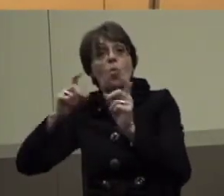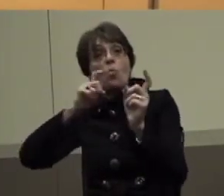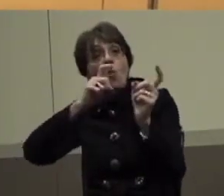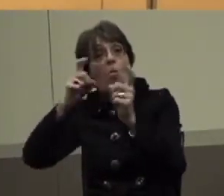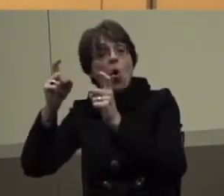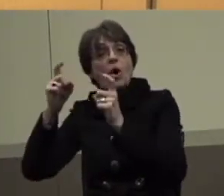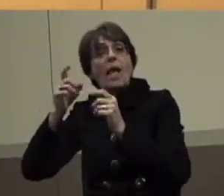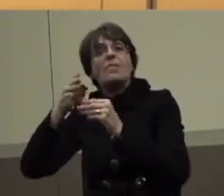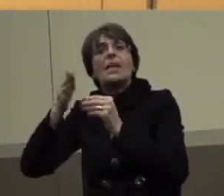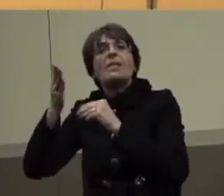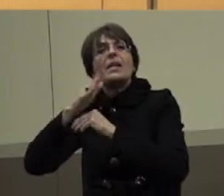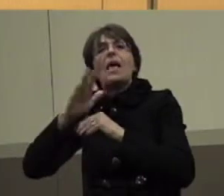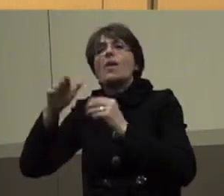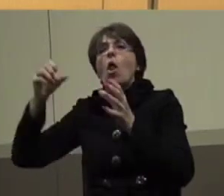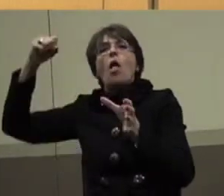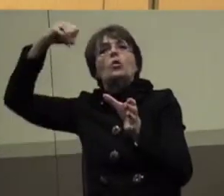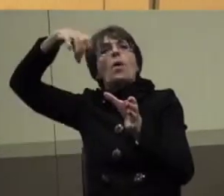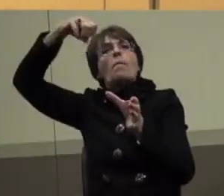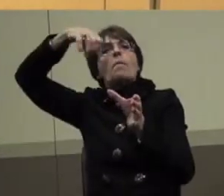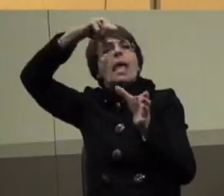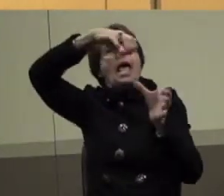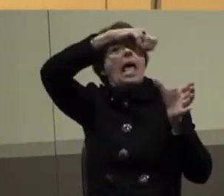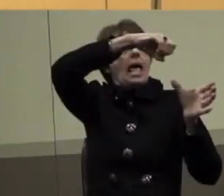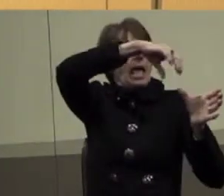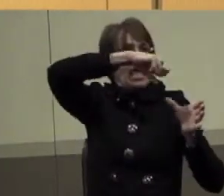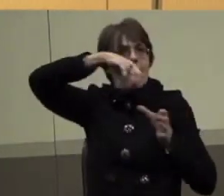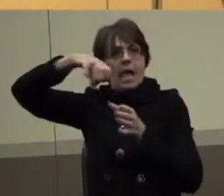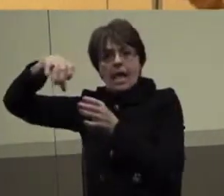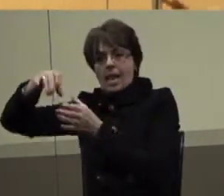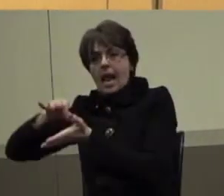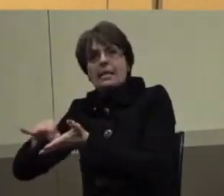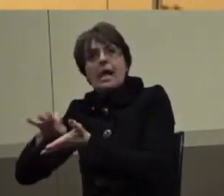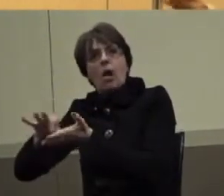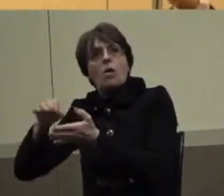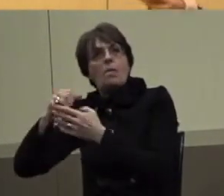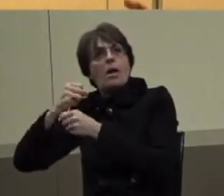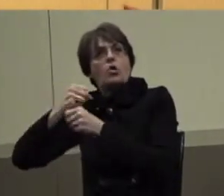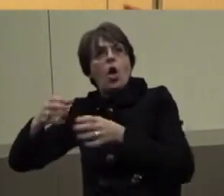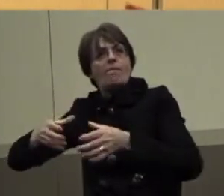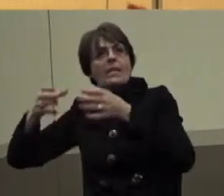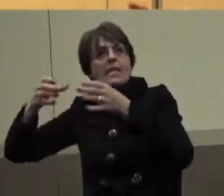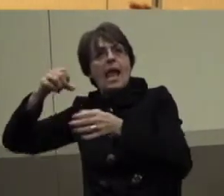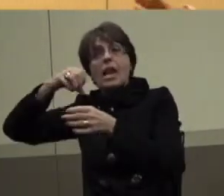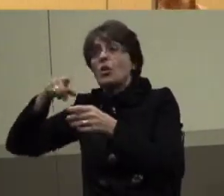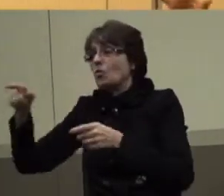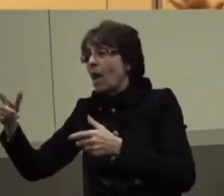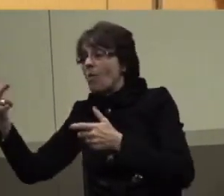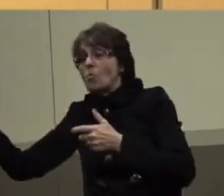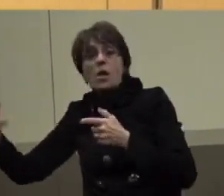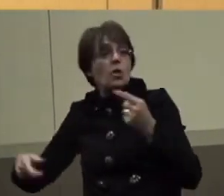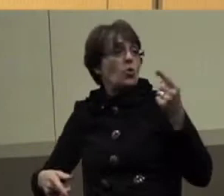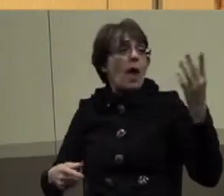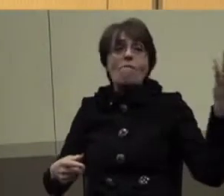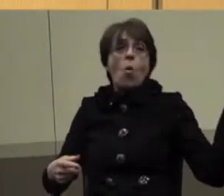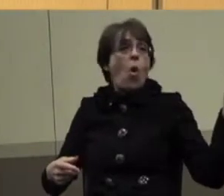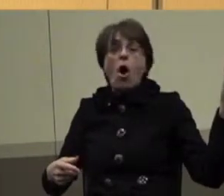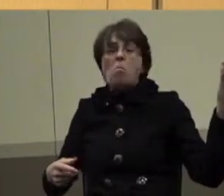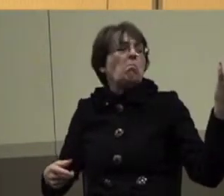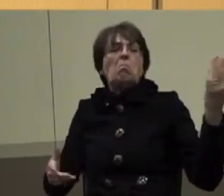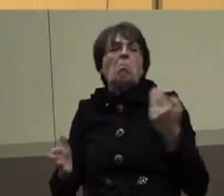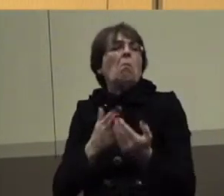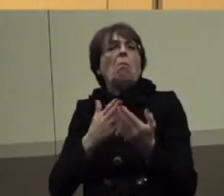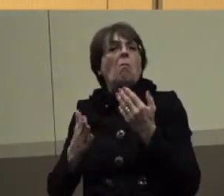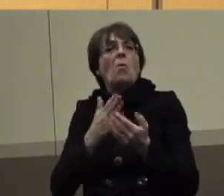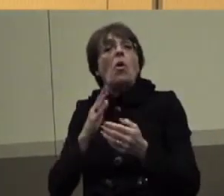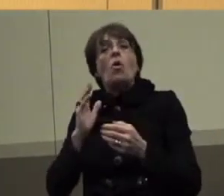kids would all drop them in and we'd count them into a coffee can. So it didn't matter that you got 3 and you got 4. What mattered was we were shooting